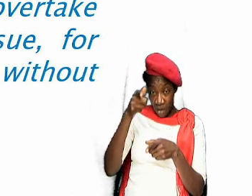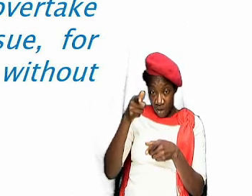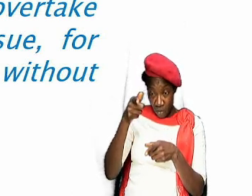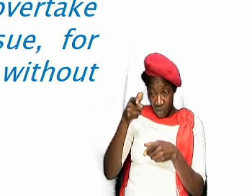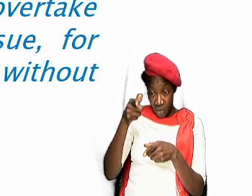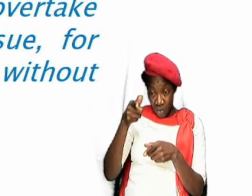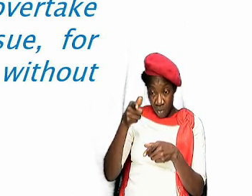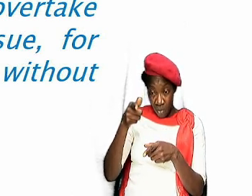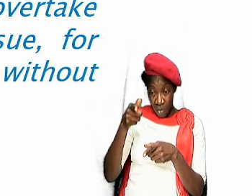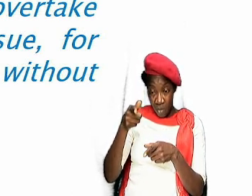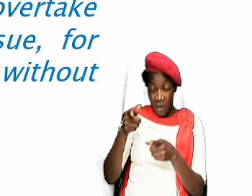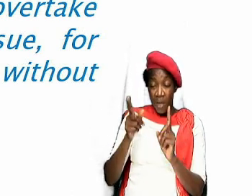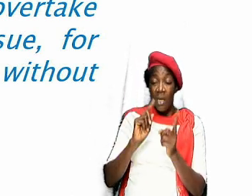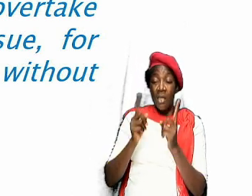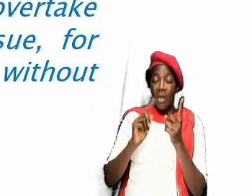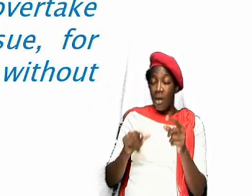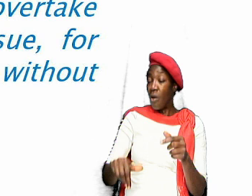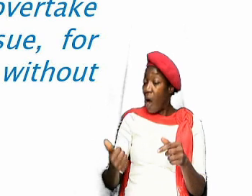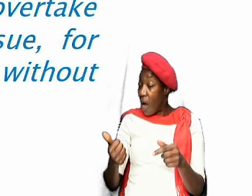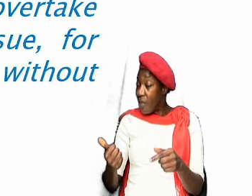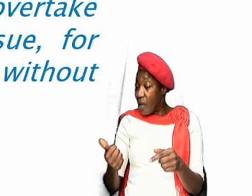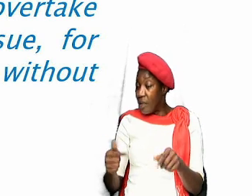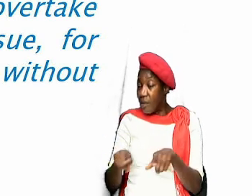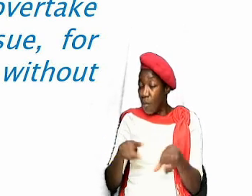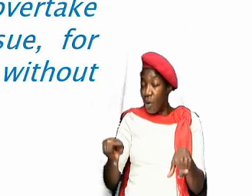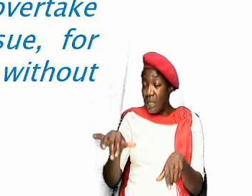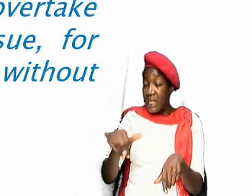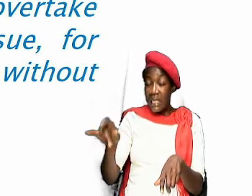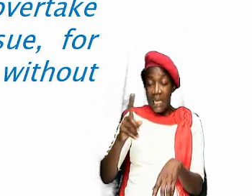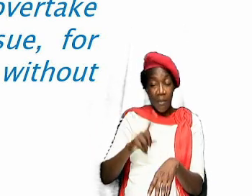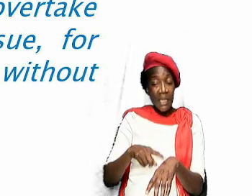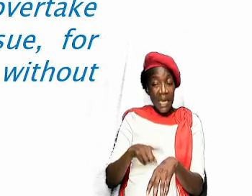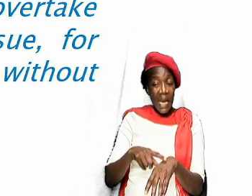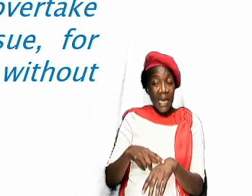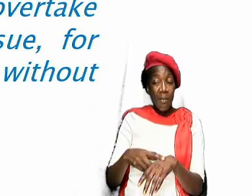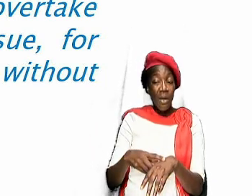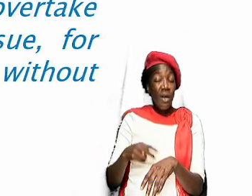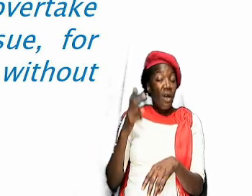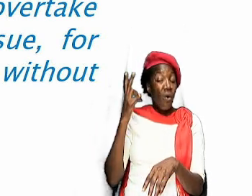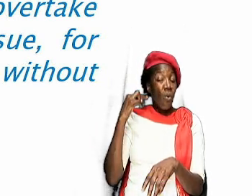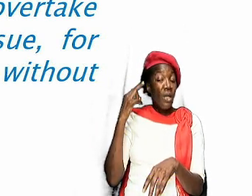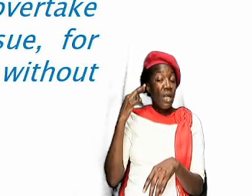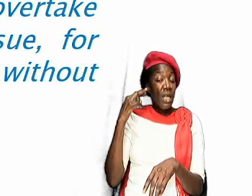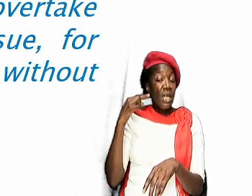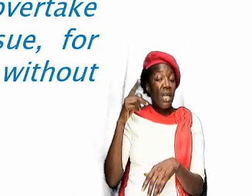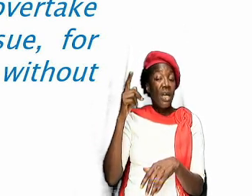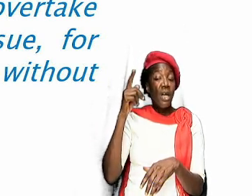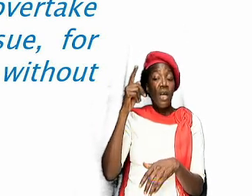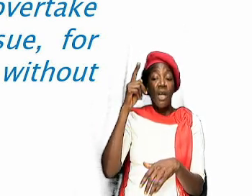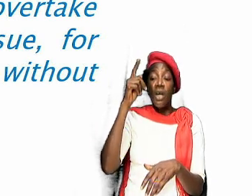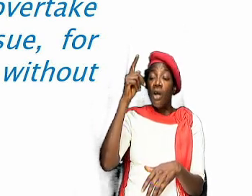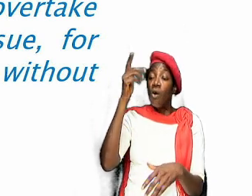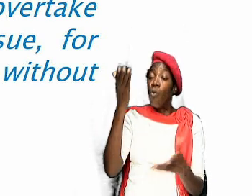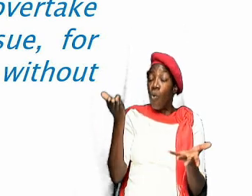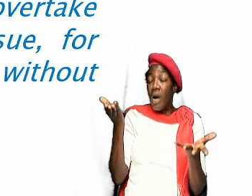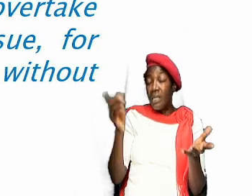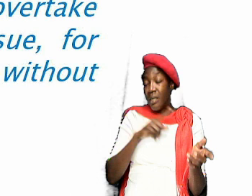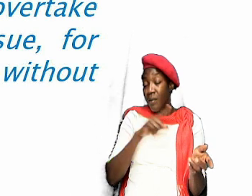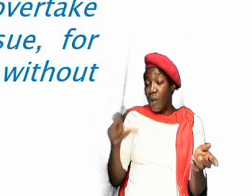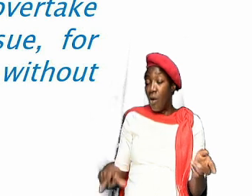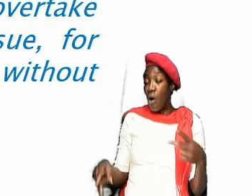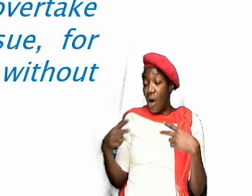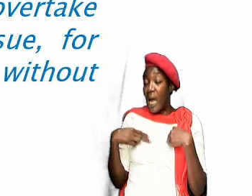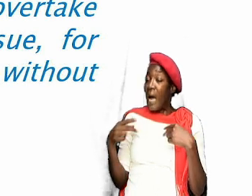yes, we will talk to others around us, but at the same time, we want to hear what the Lord have to say to